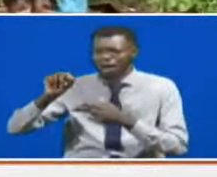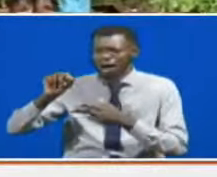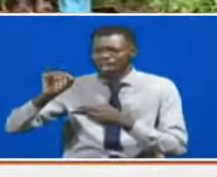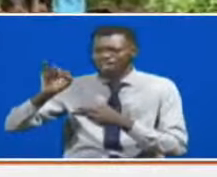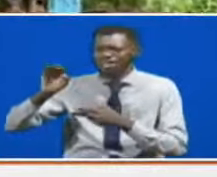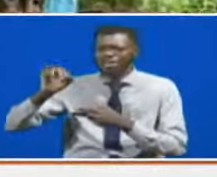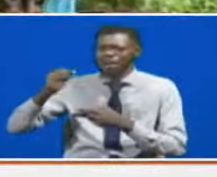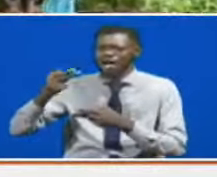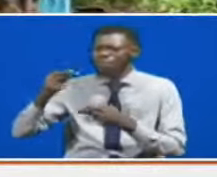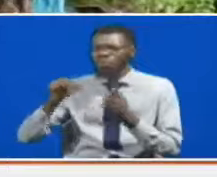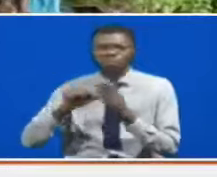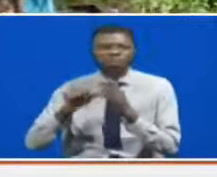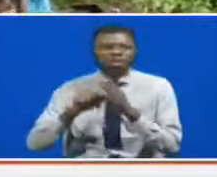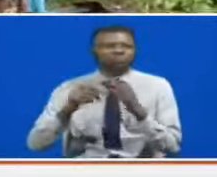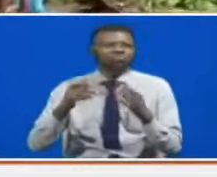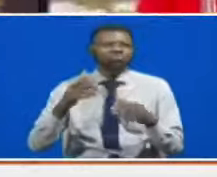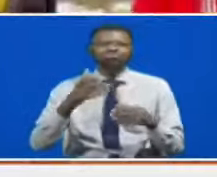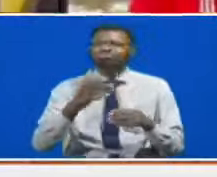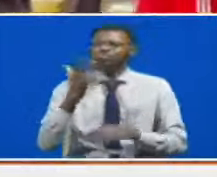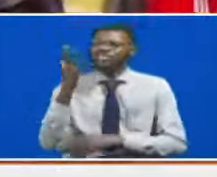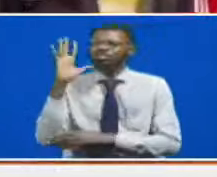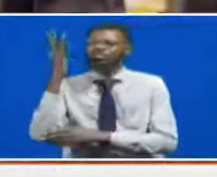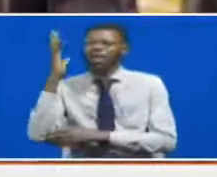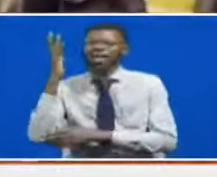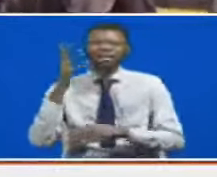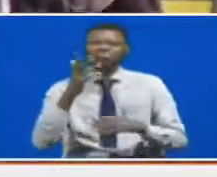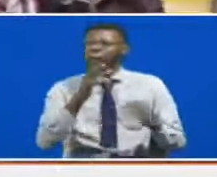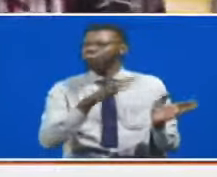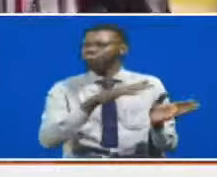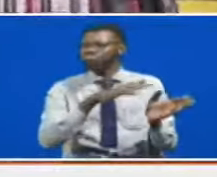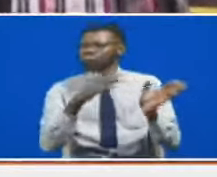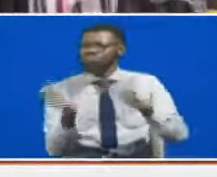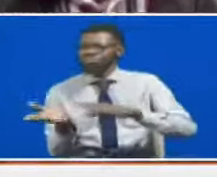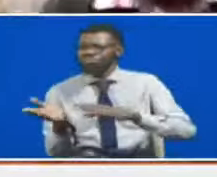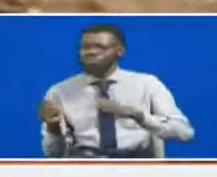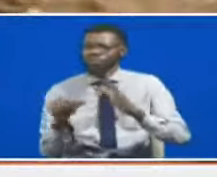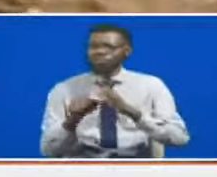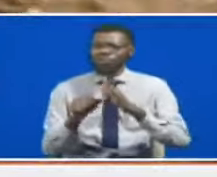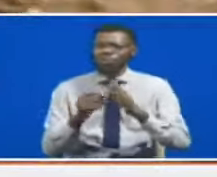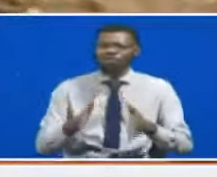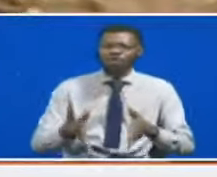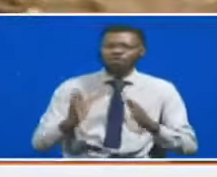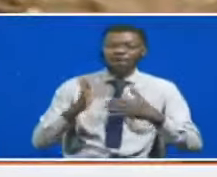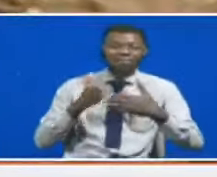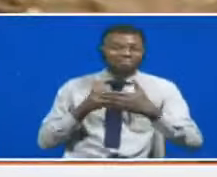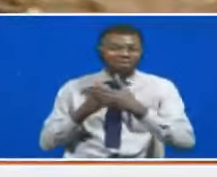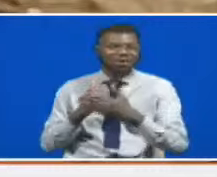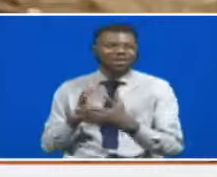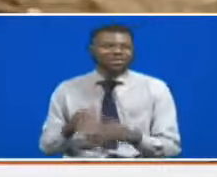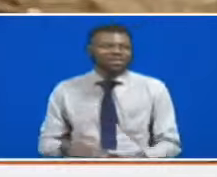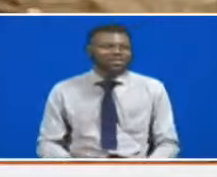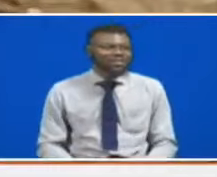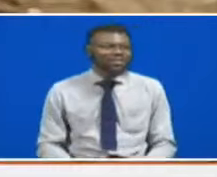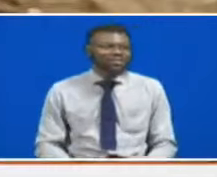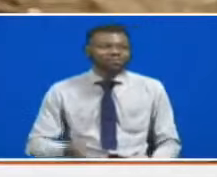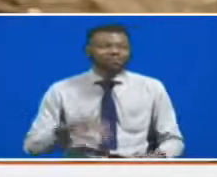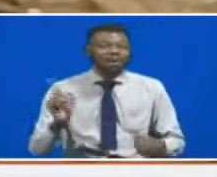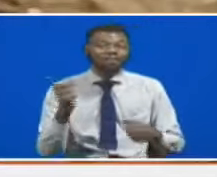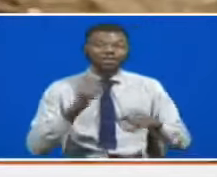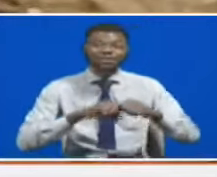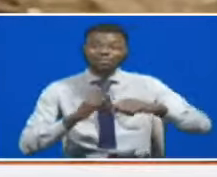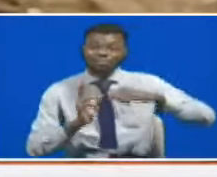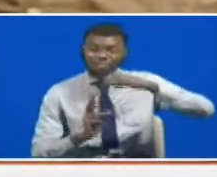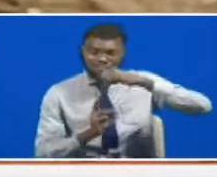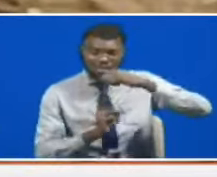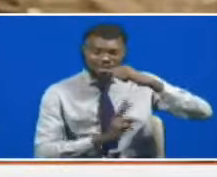fallen logs and rocks block the road because of mudslides in the Kijabe forest. Hii daraja si mara ya kwanza kuvunjika. Imevunjika 10